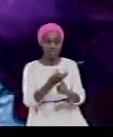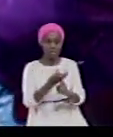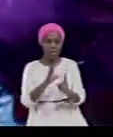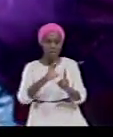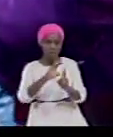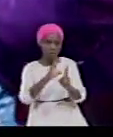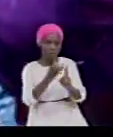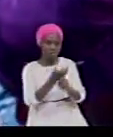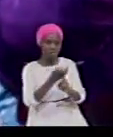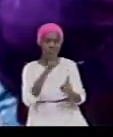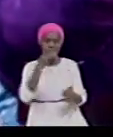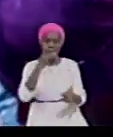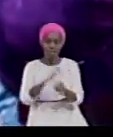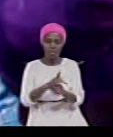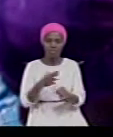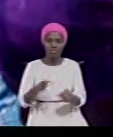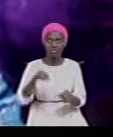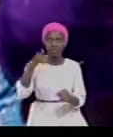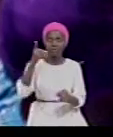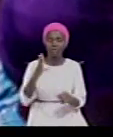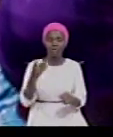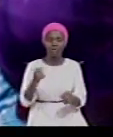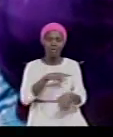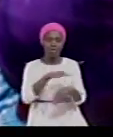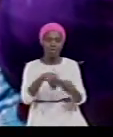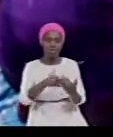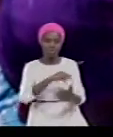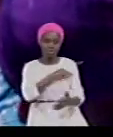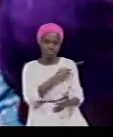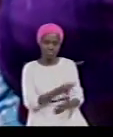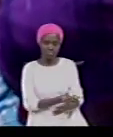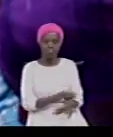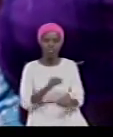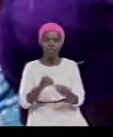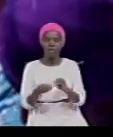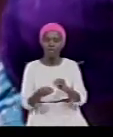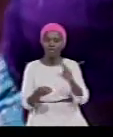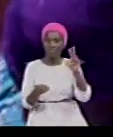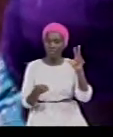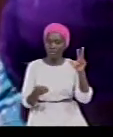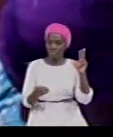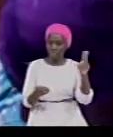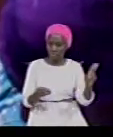the Almighty. Number two, the conquering power of the glorious,